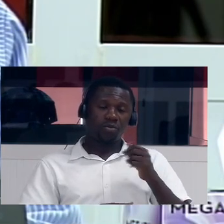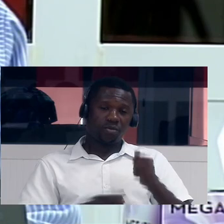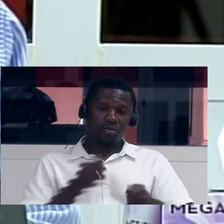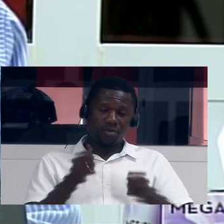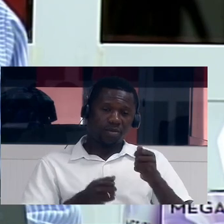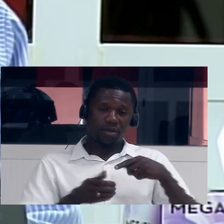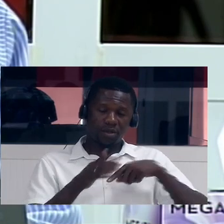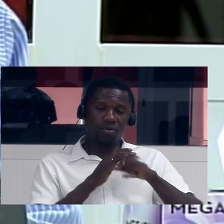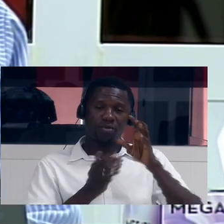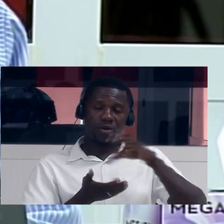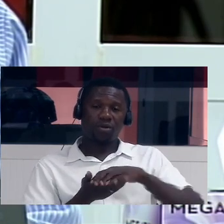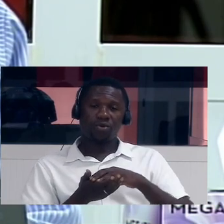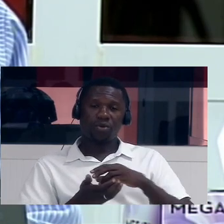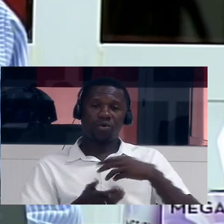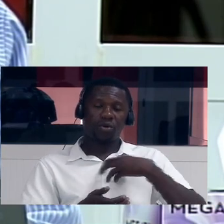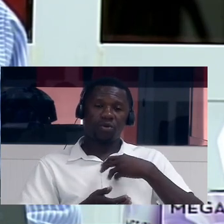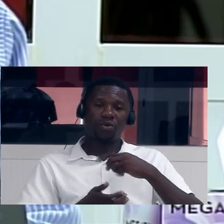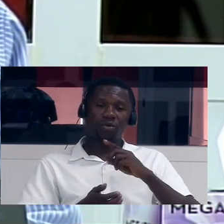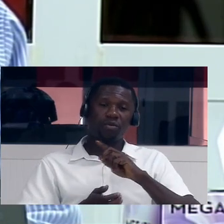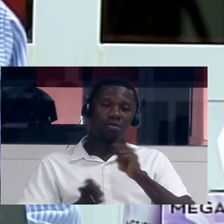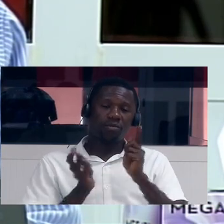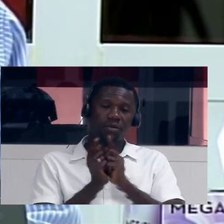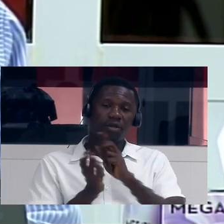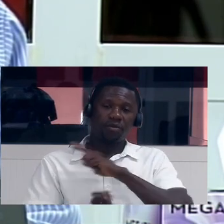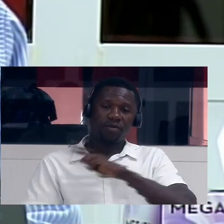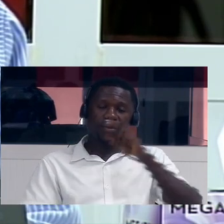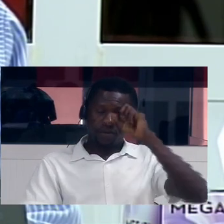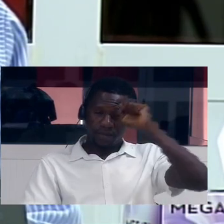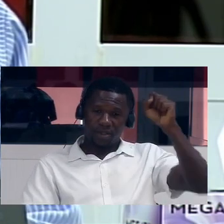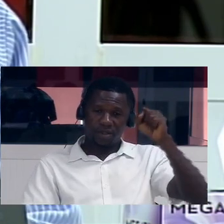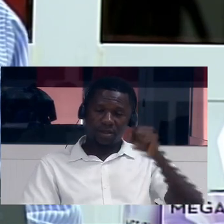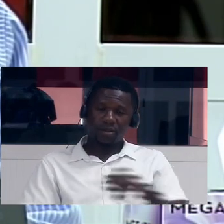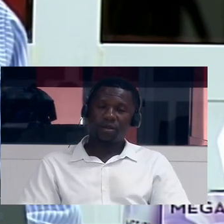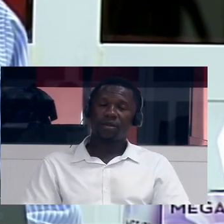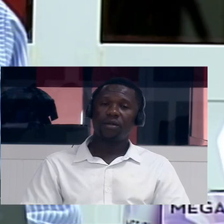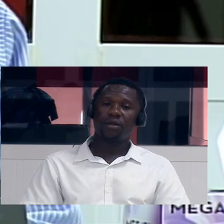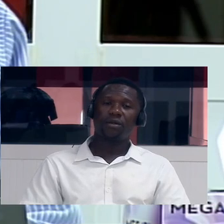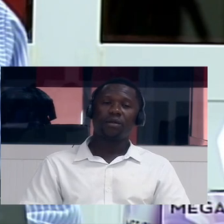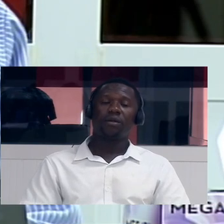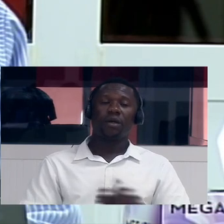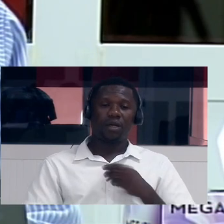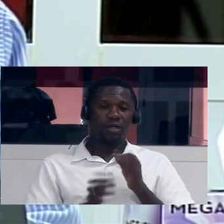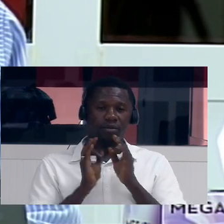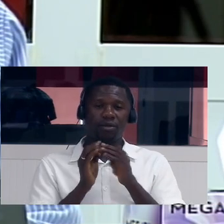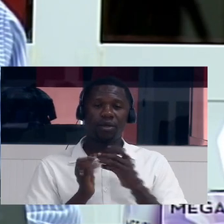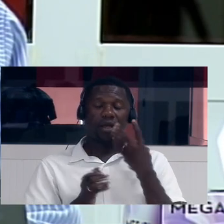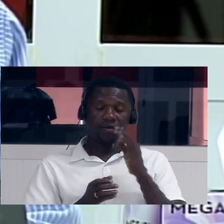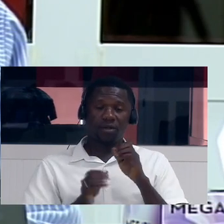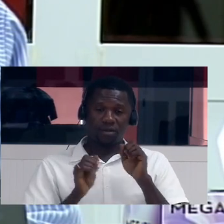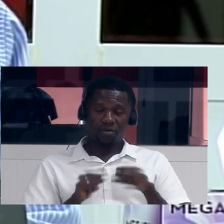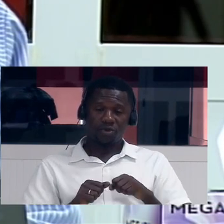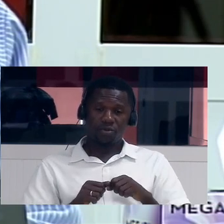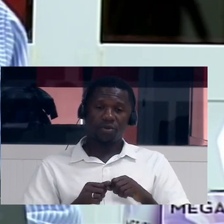vice president. I gave instructions that if that was the case, let them be allowed to go and see the vice